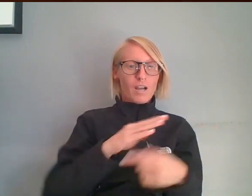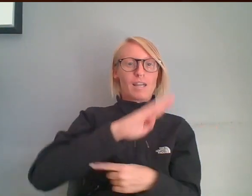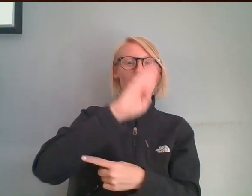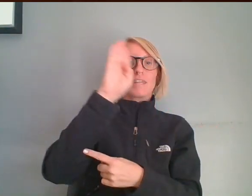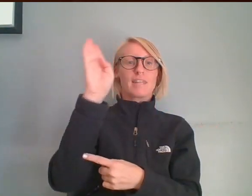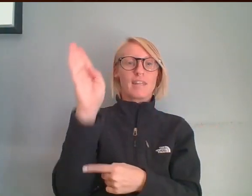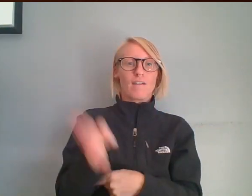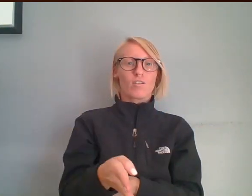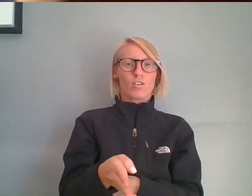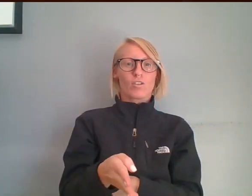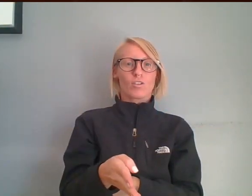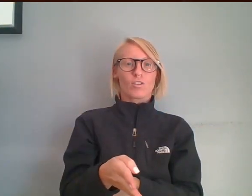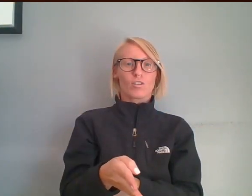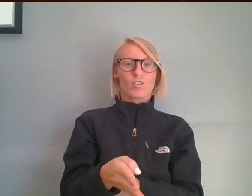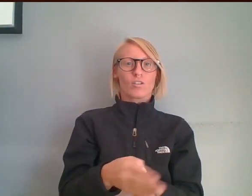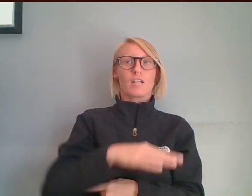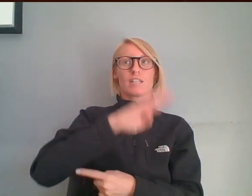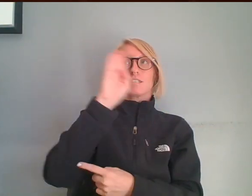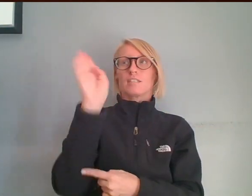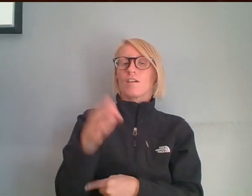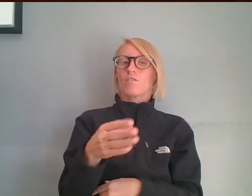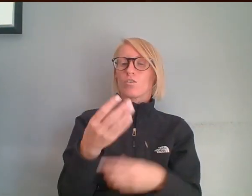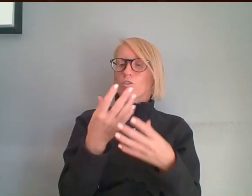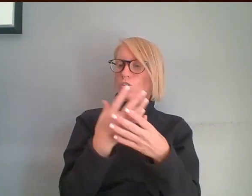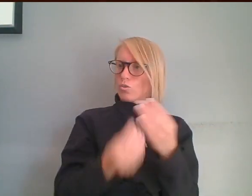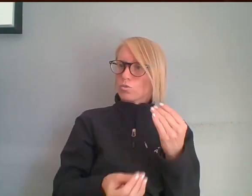Never lose your tour group.